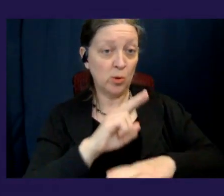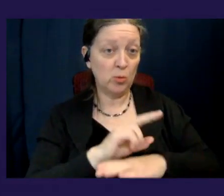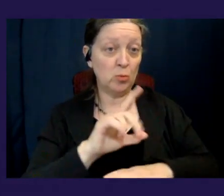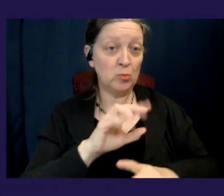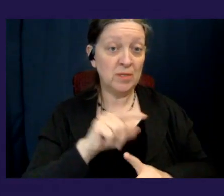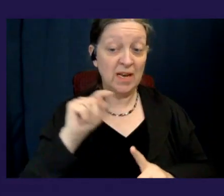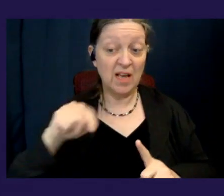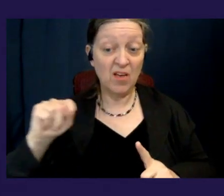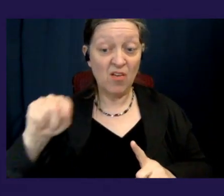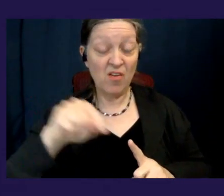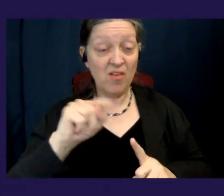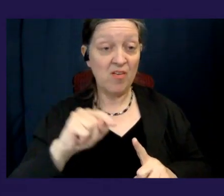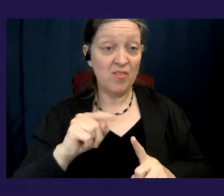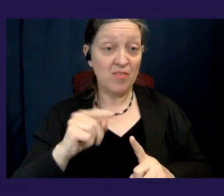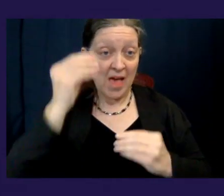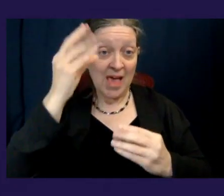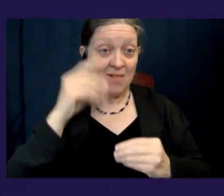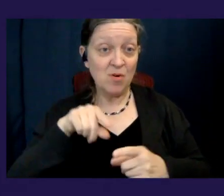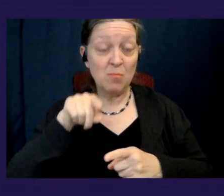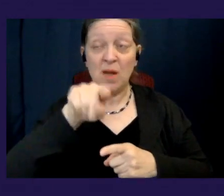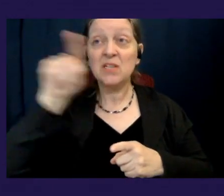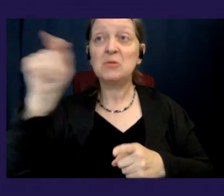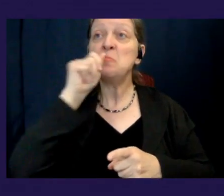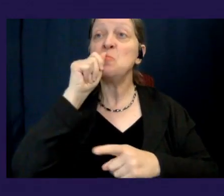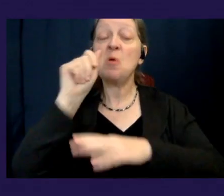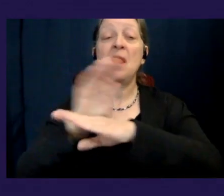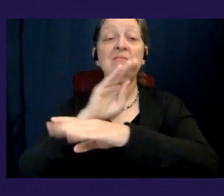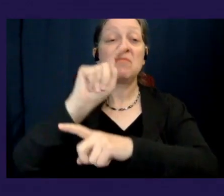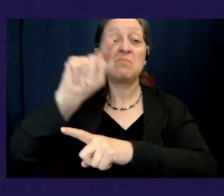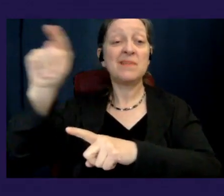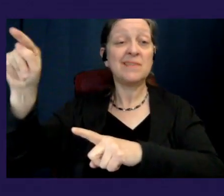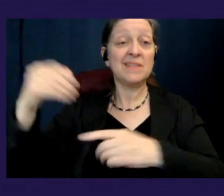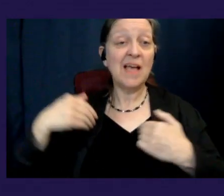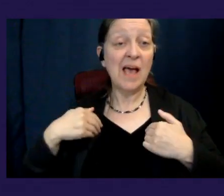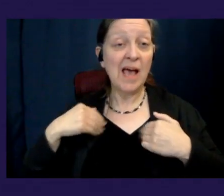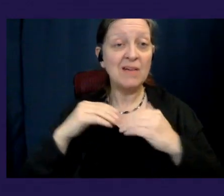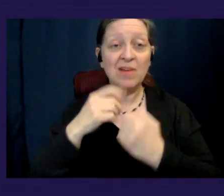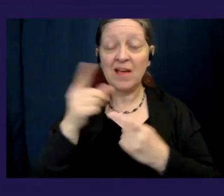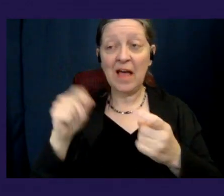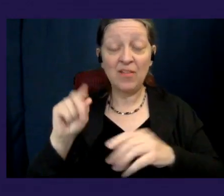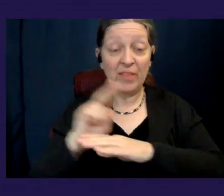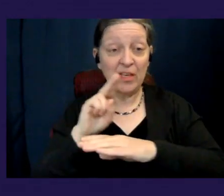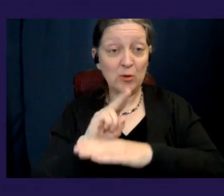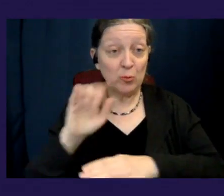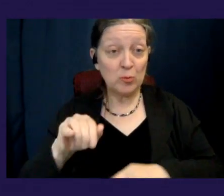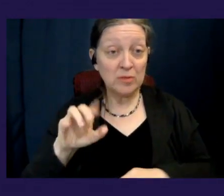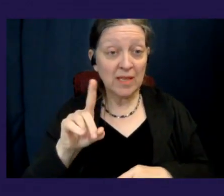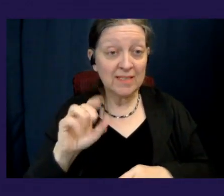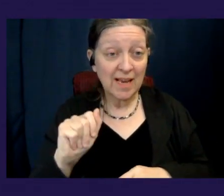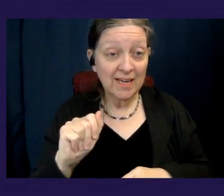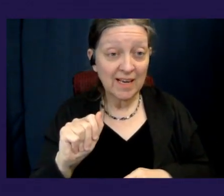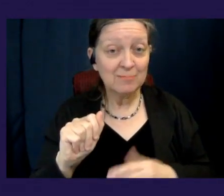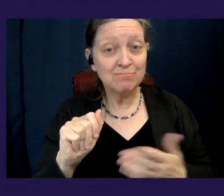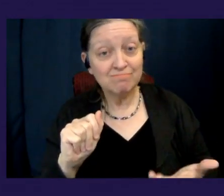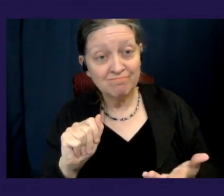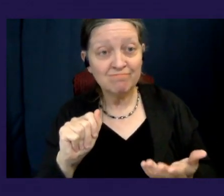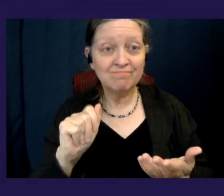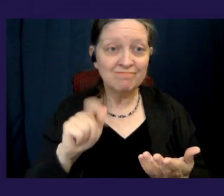how those data can be used, it is sort of an